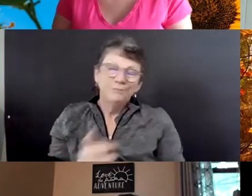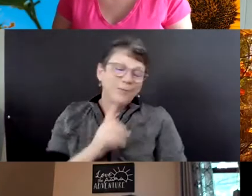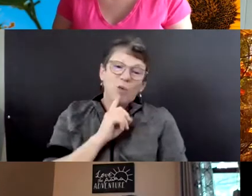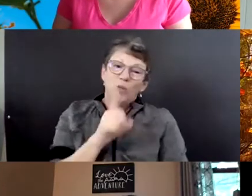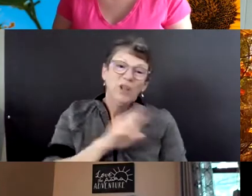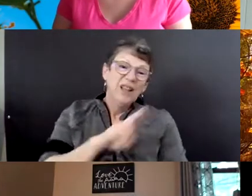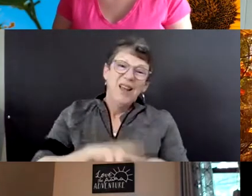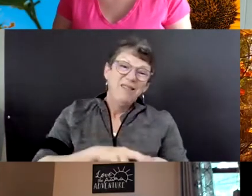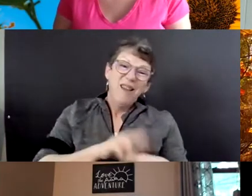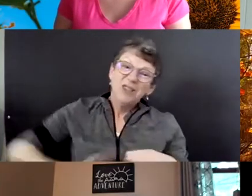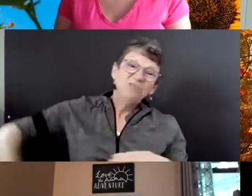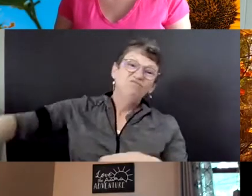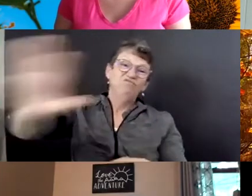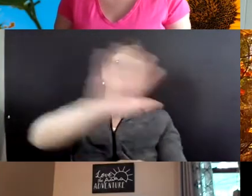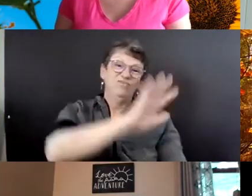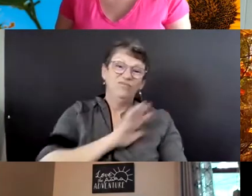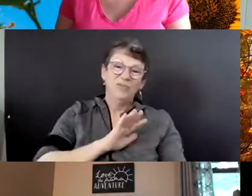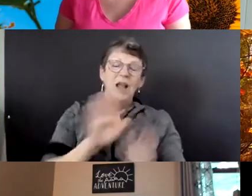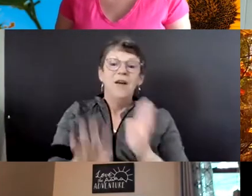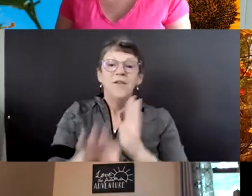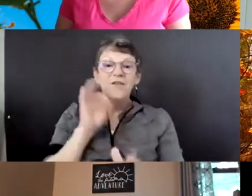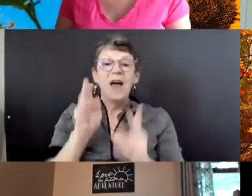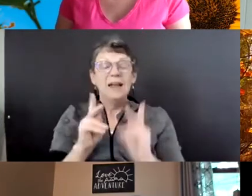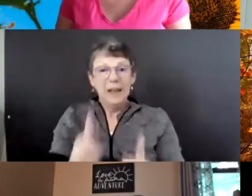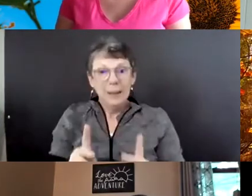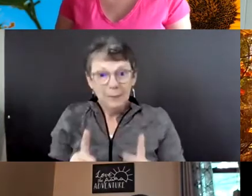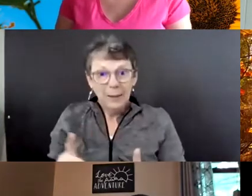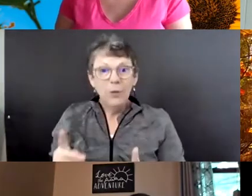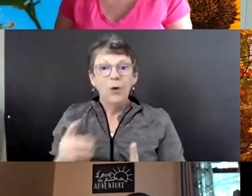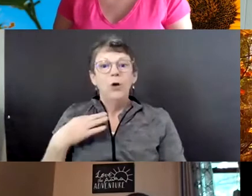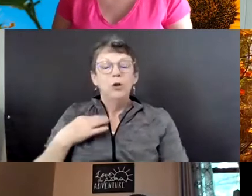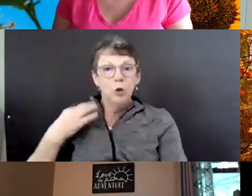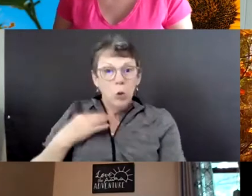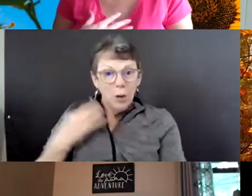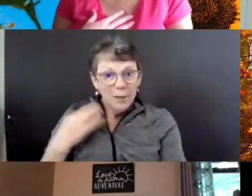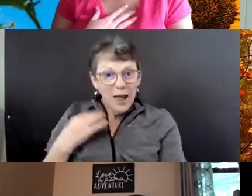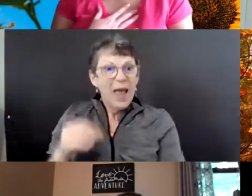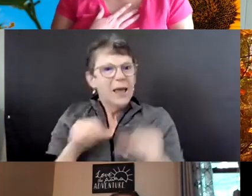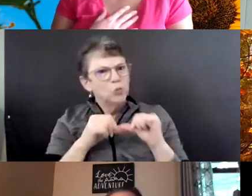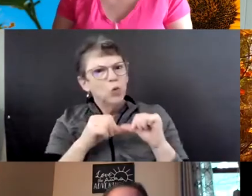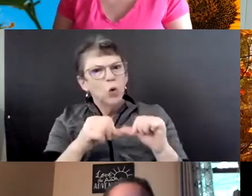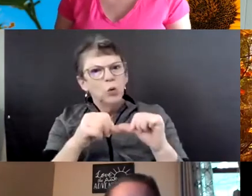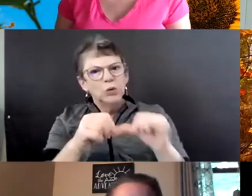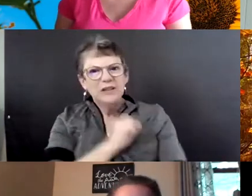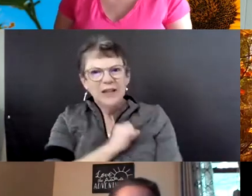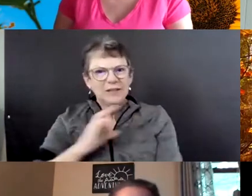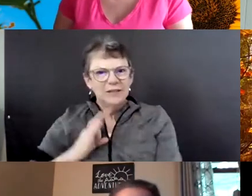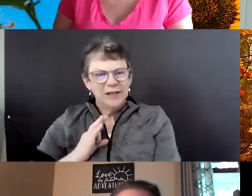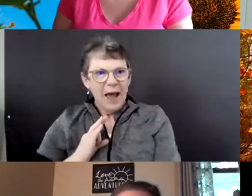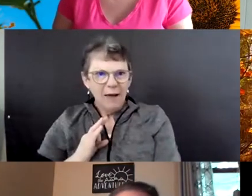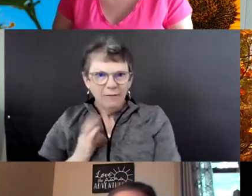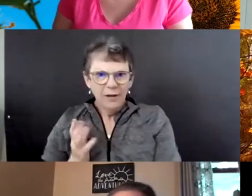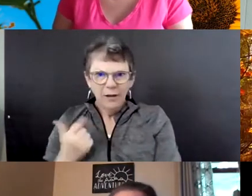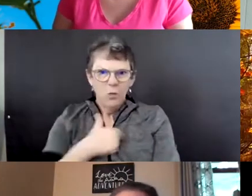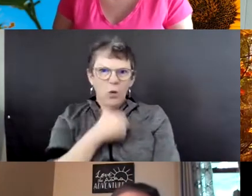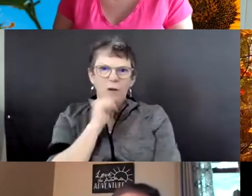time finding people to apply to and being able to retain staff. We're not the only industry, of course. It's pretty